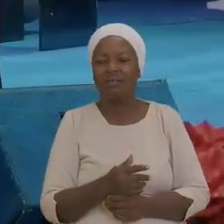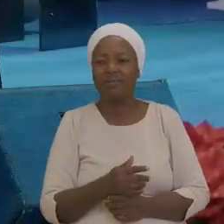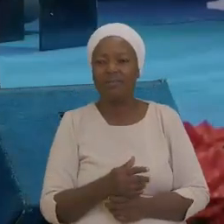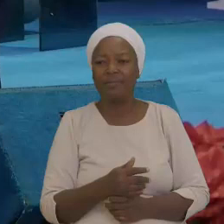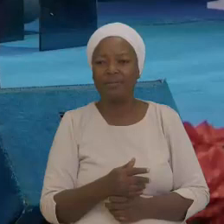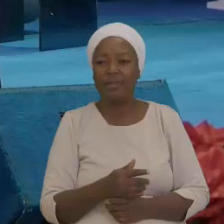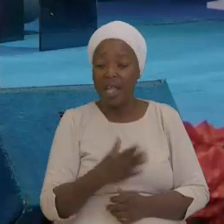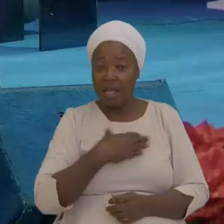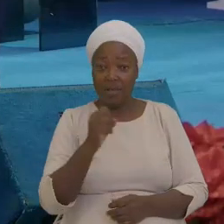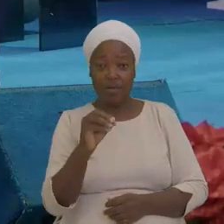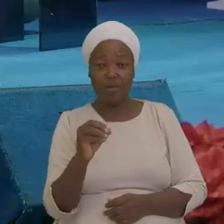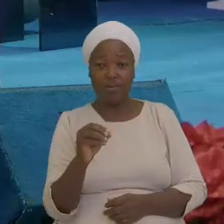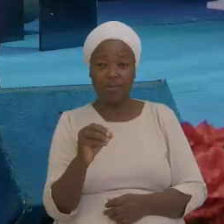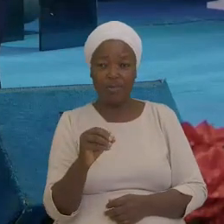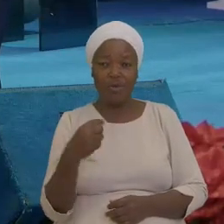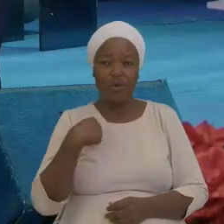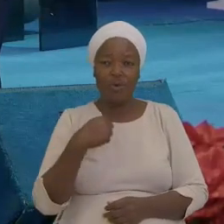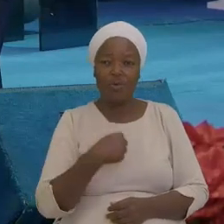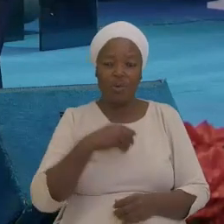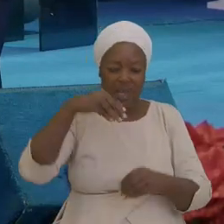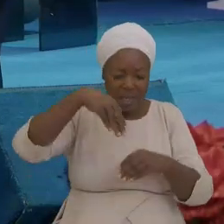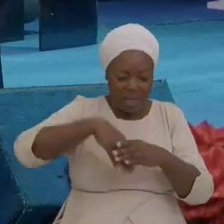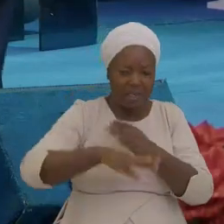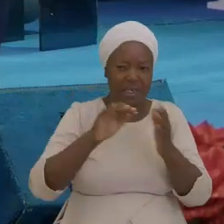And so we enter the plane.